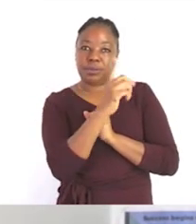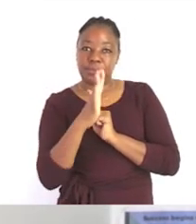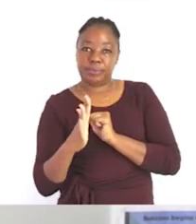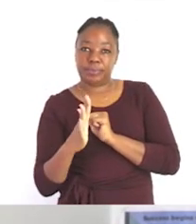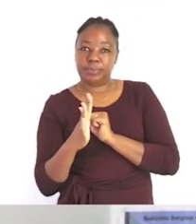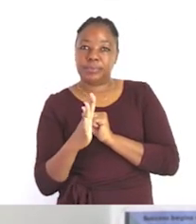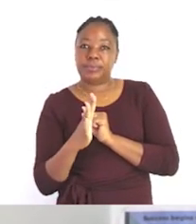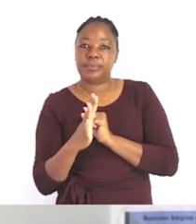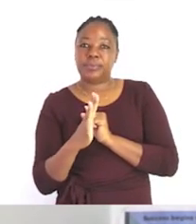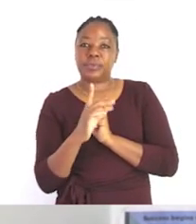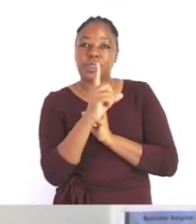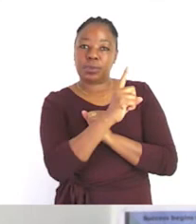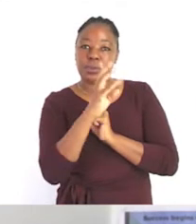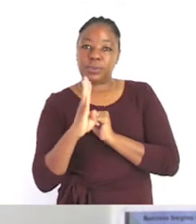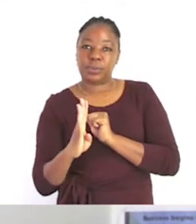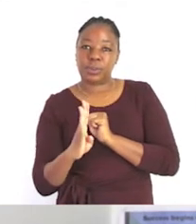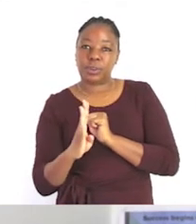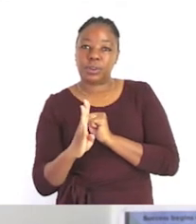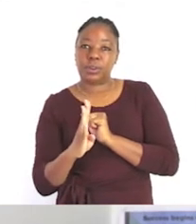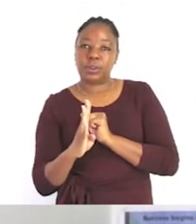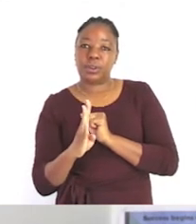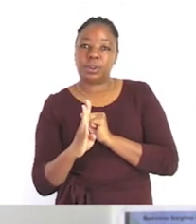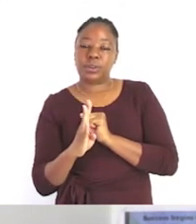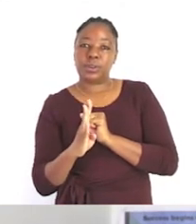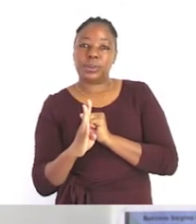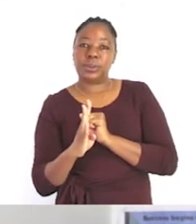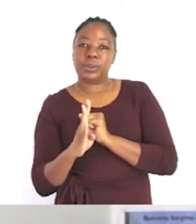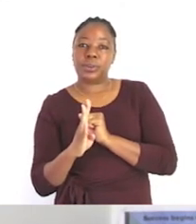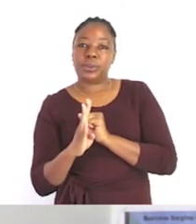15, 14,